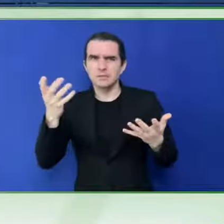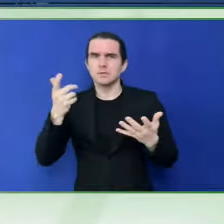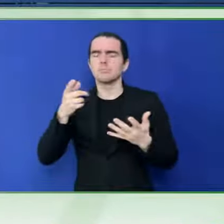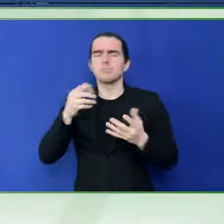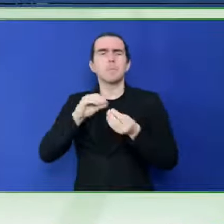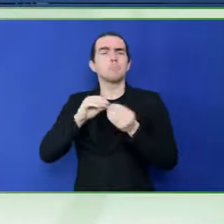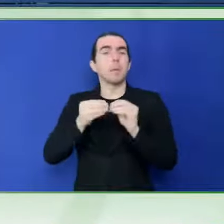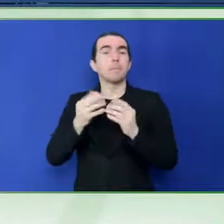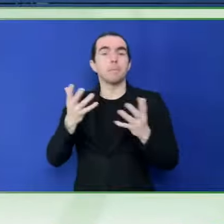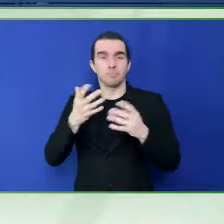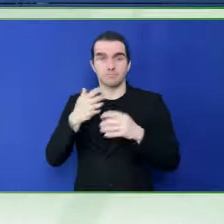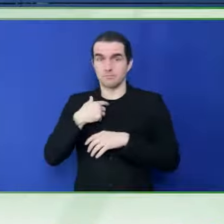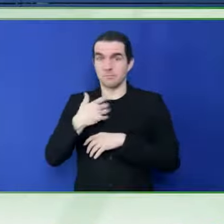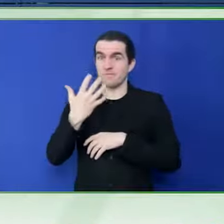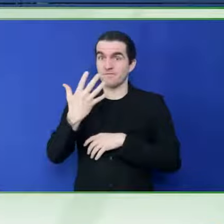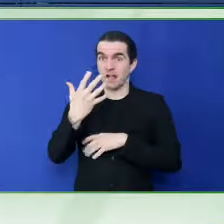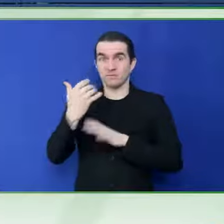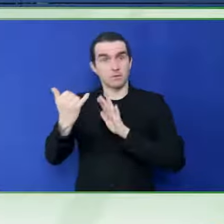staff.